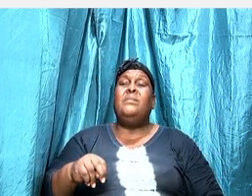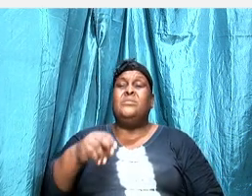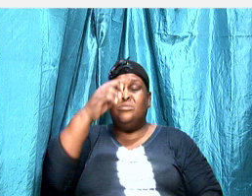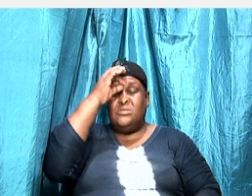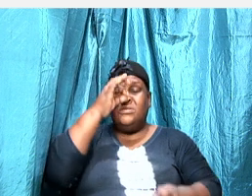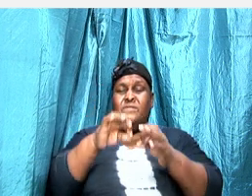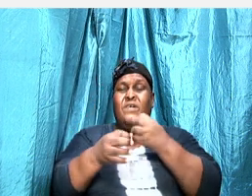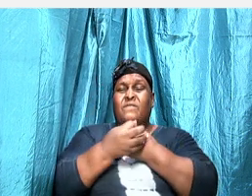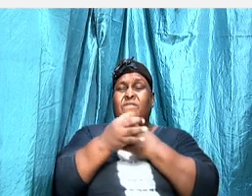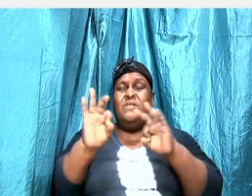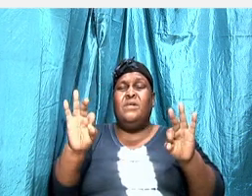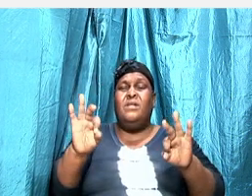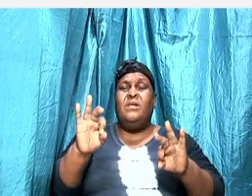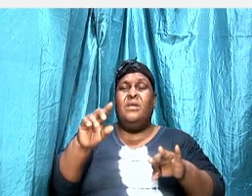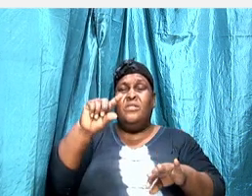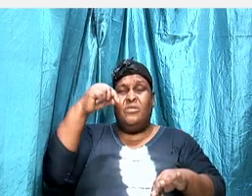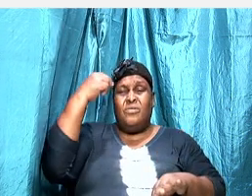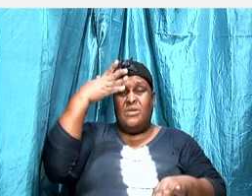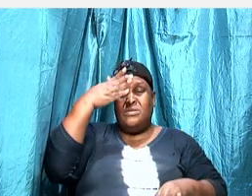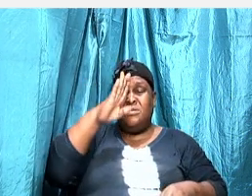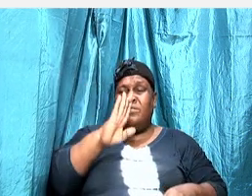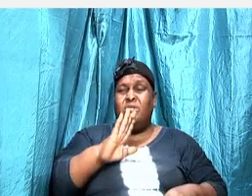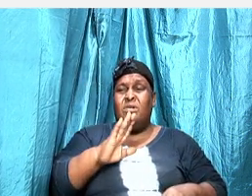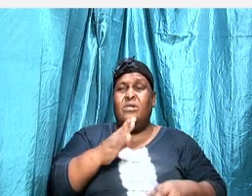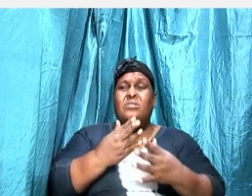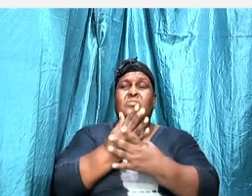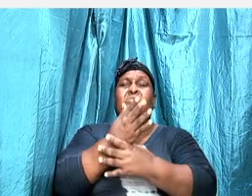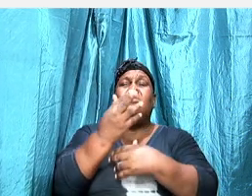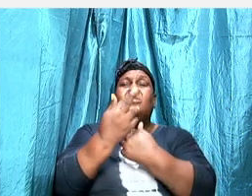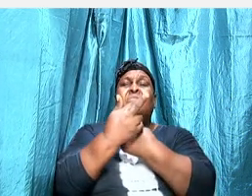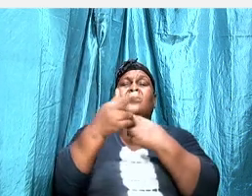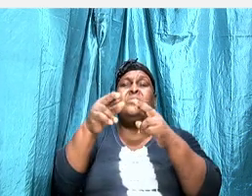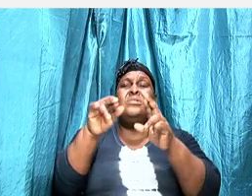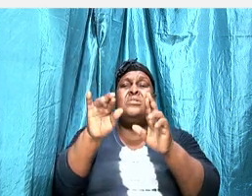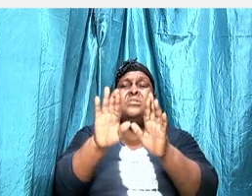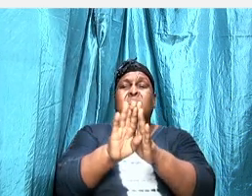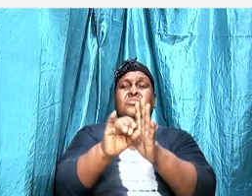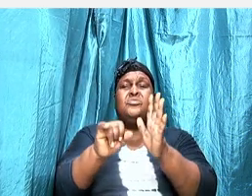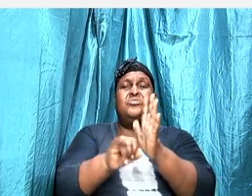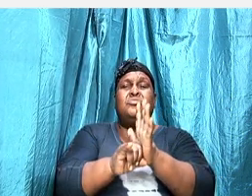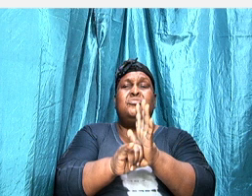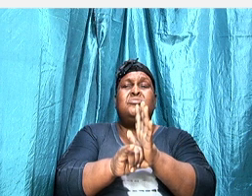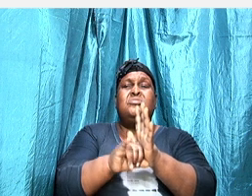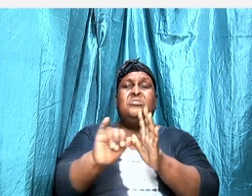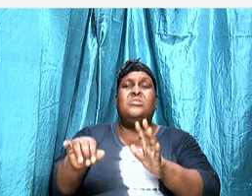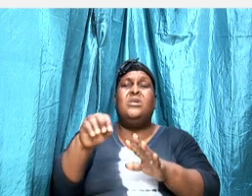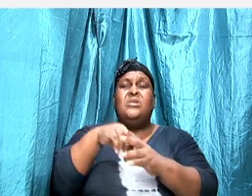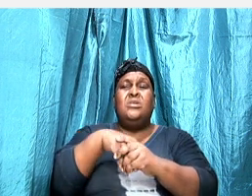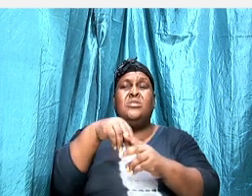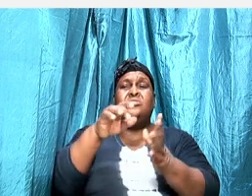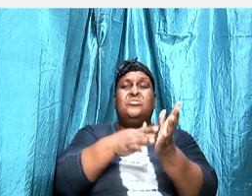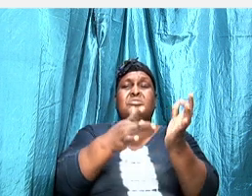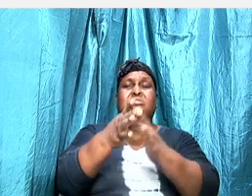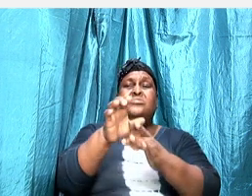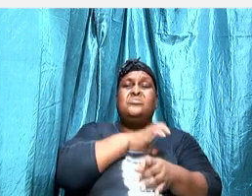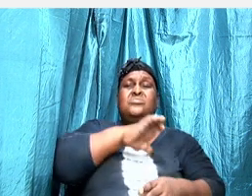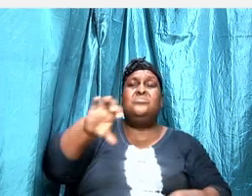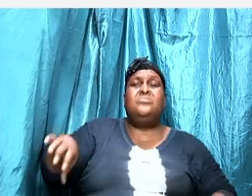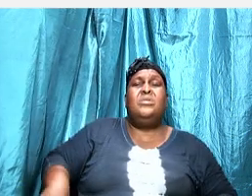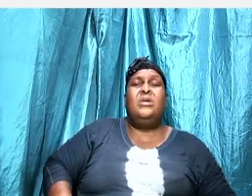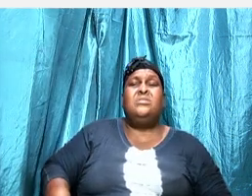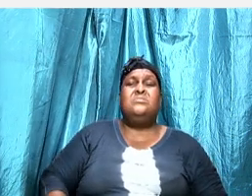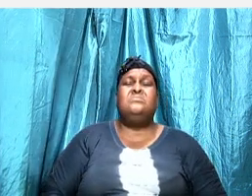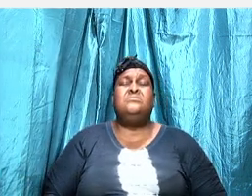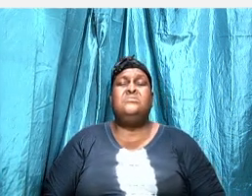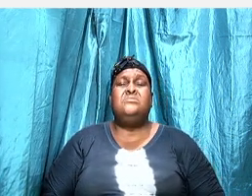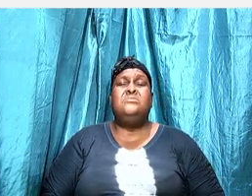his grace through the redemption that is in Christ Jesus. And so that it is the grace